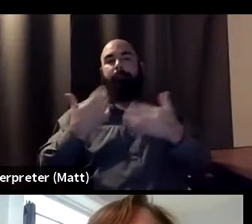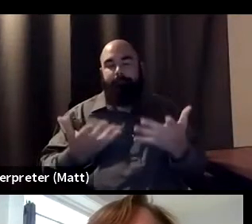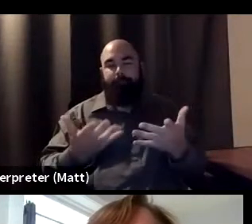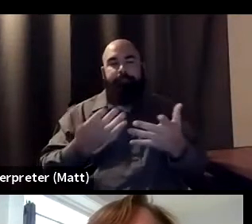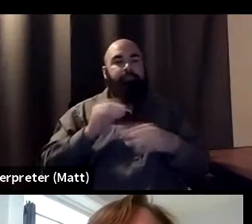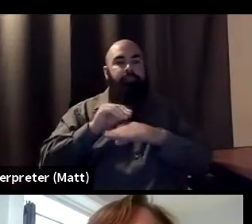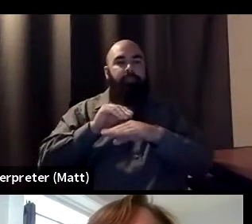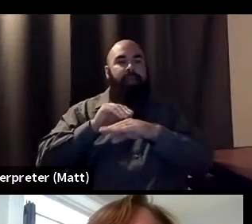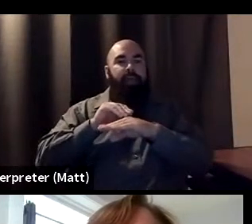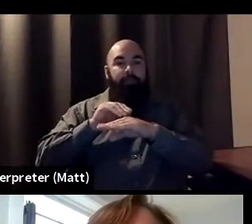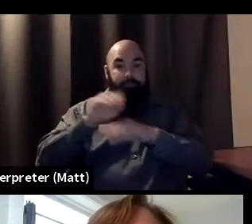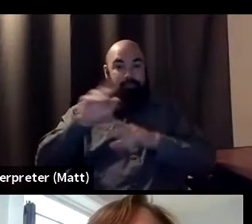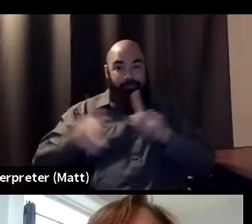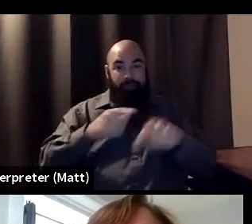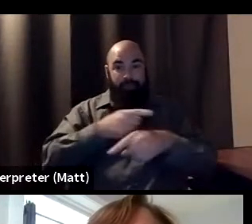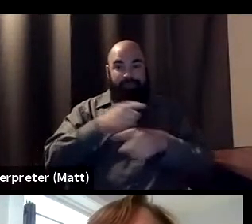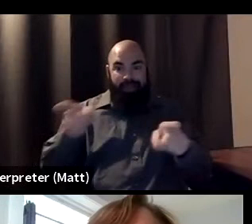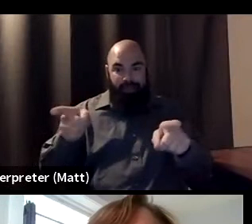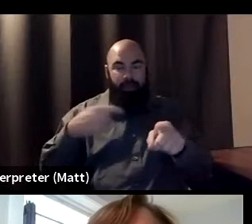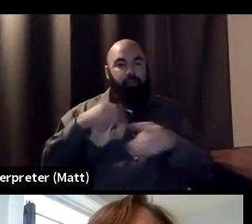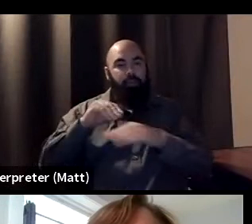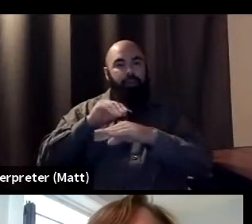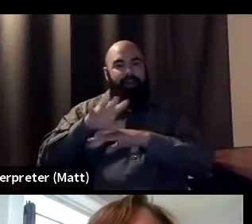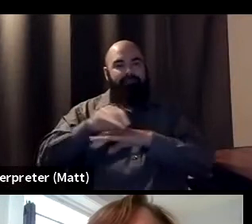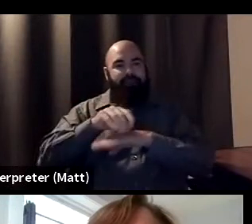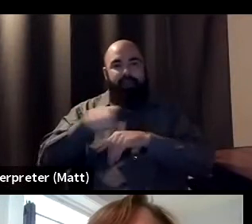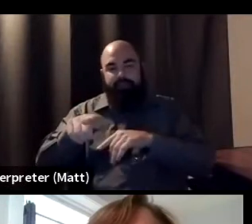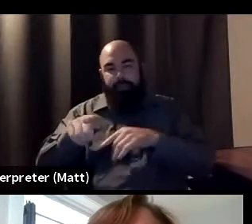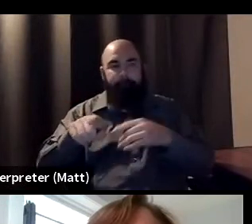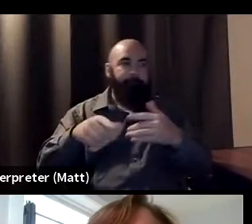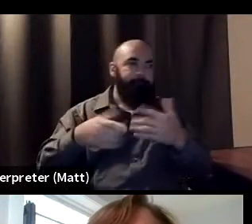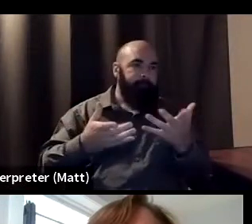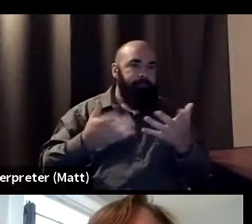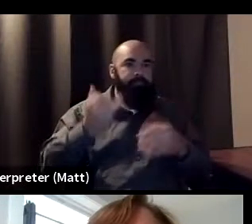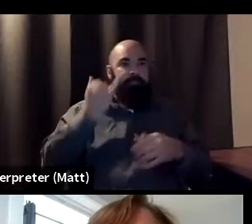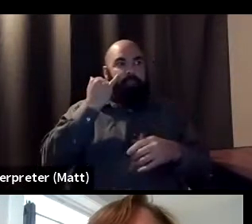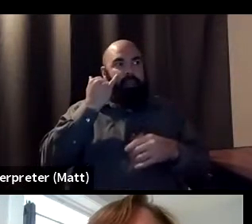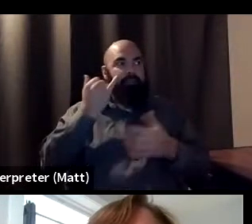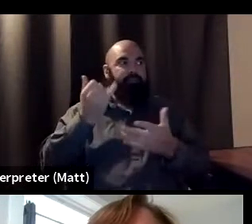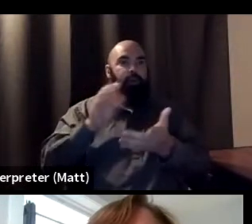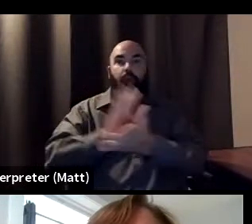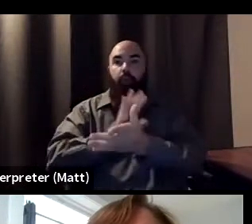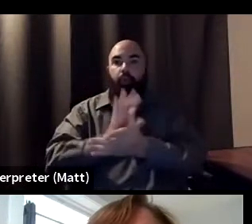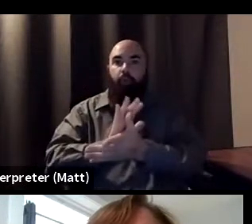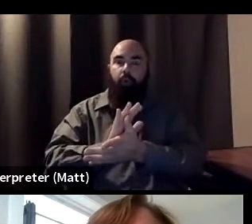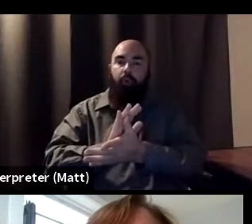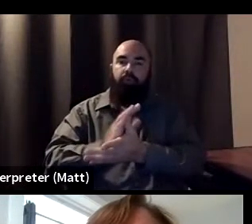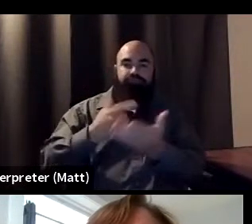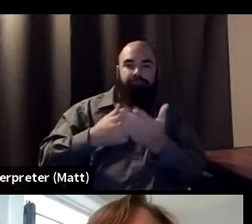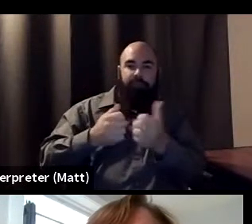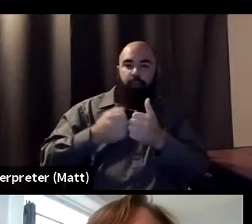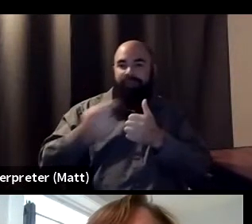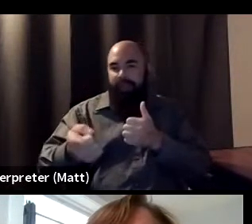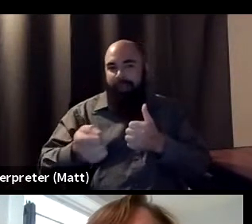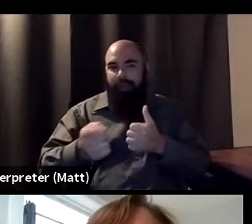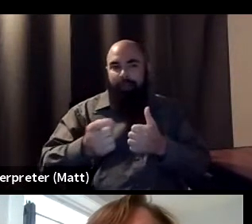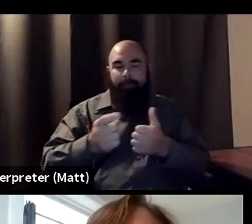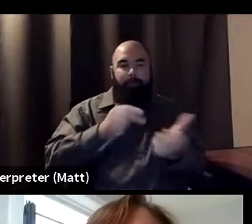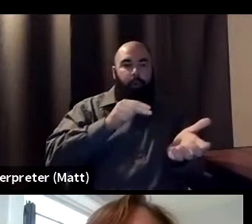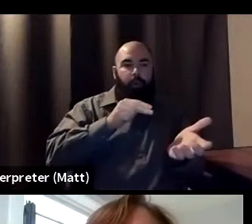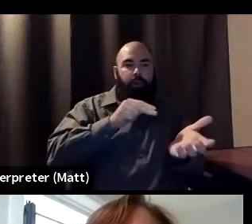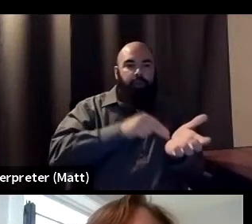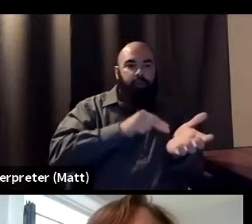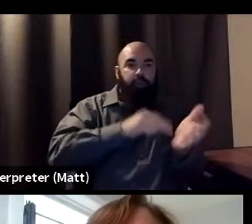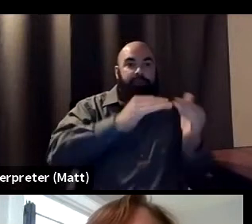advising people, whether they be the schools or nursing homes